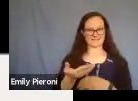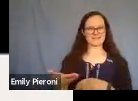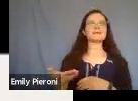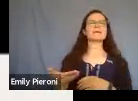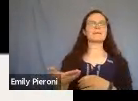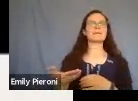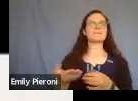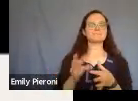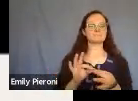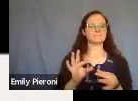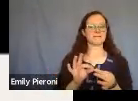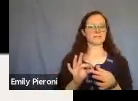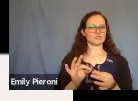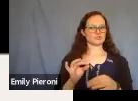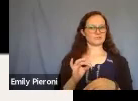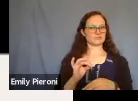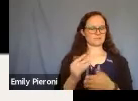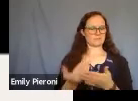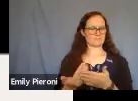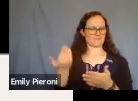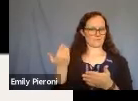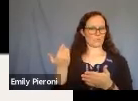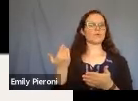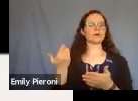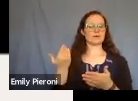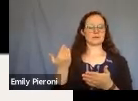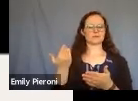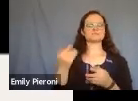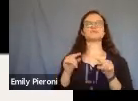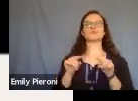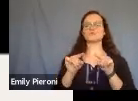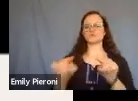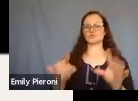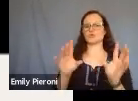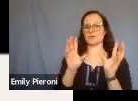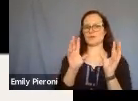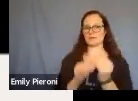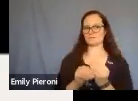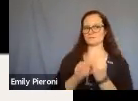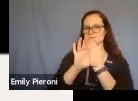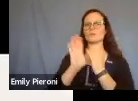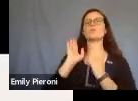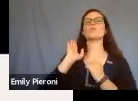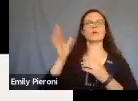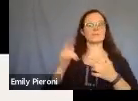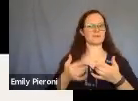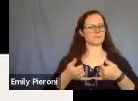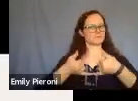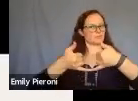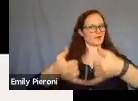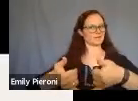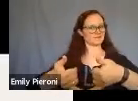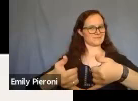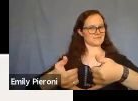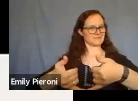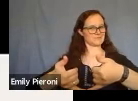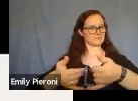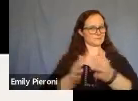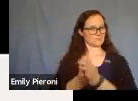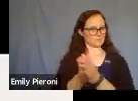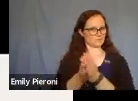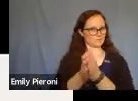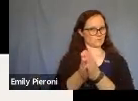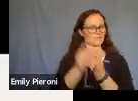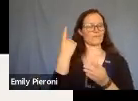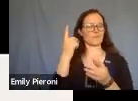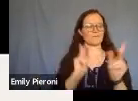going to be, throughout this webinar series, doing some giveaway prizes to our